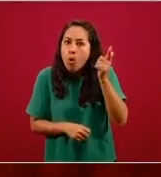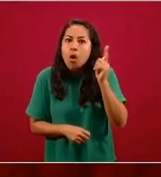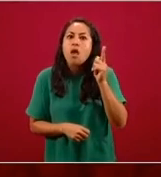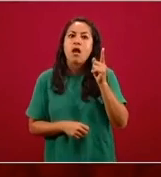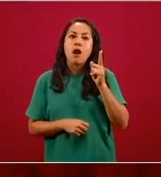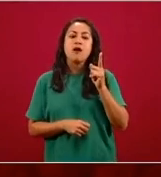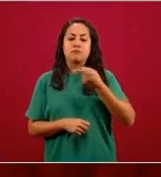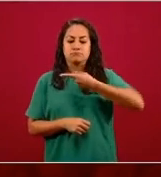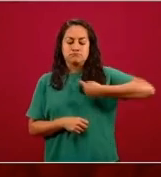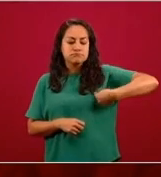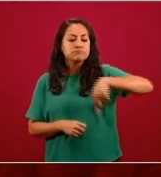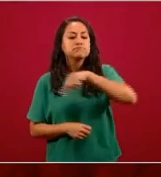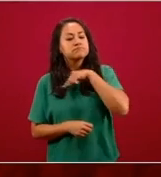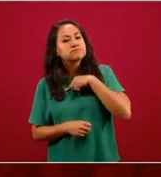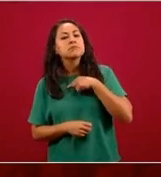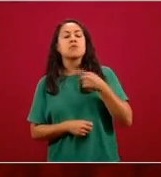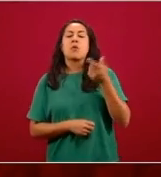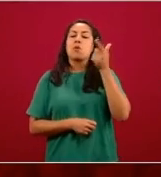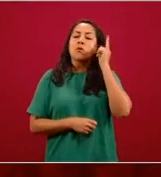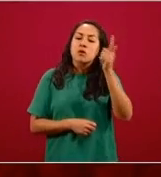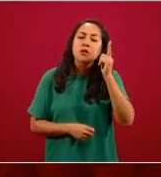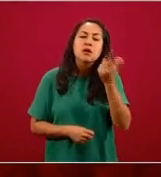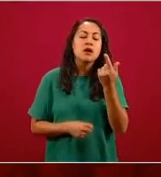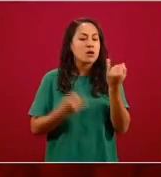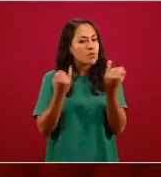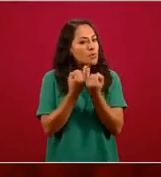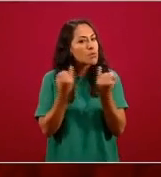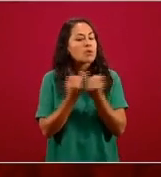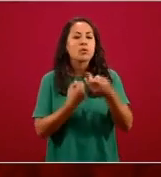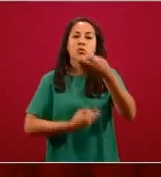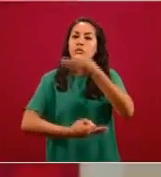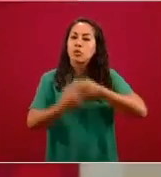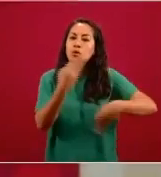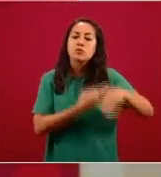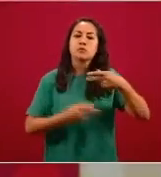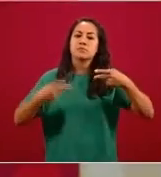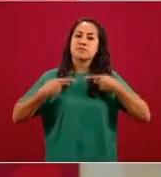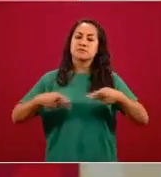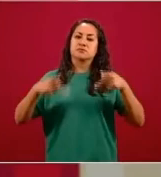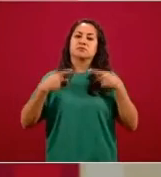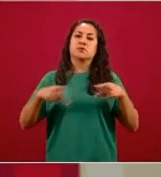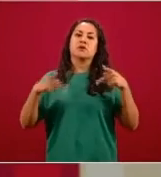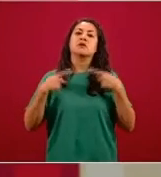case, and we hope that all members of the